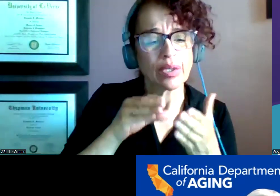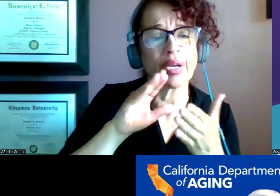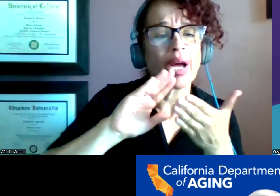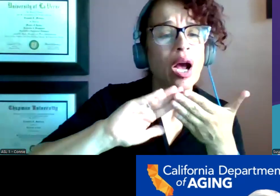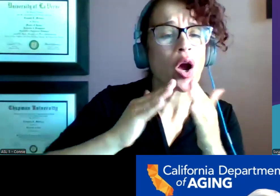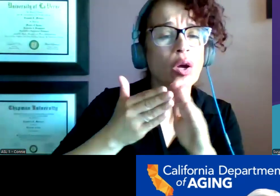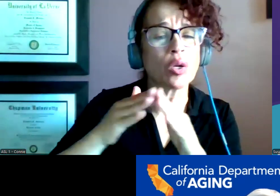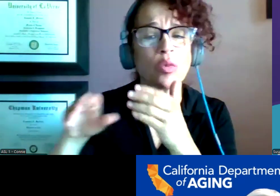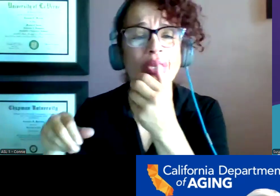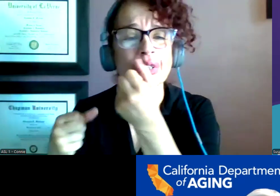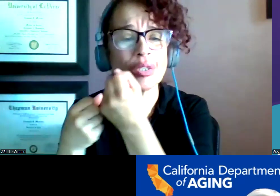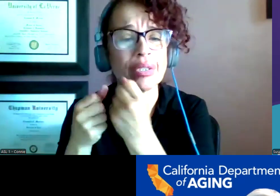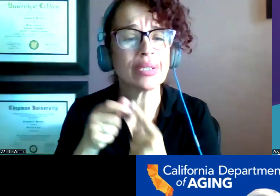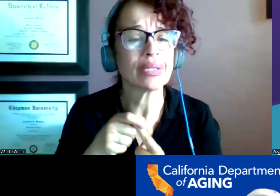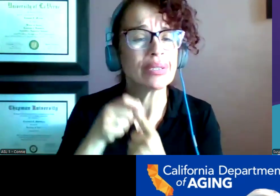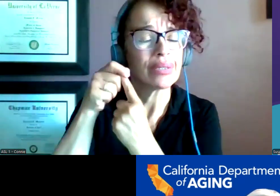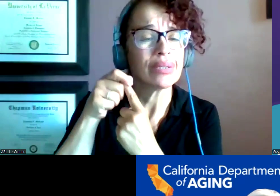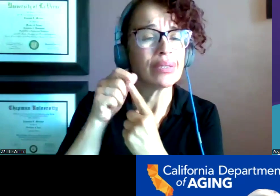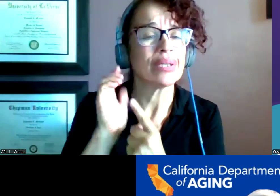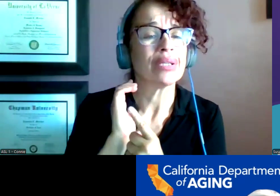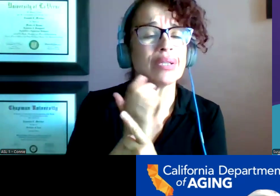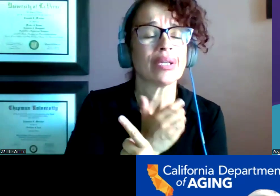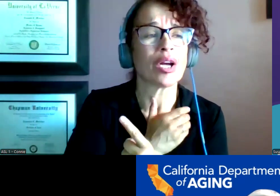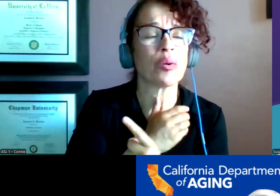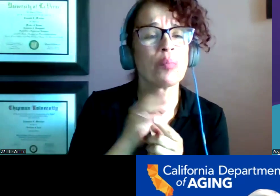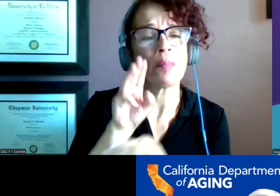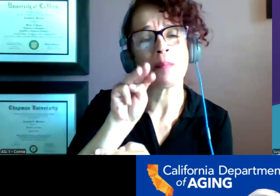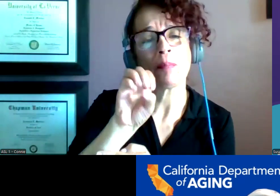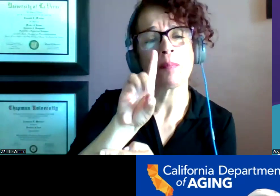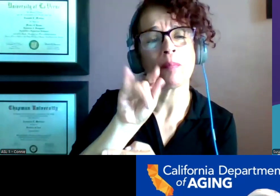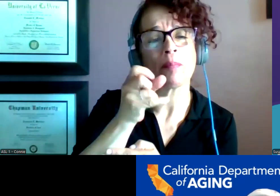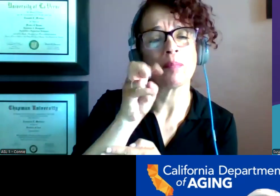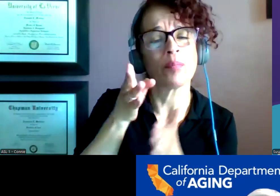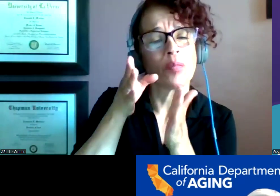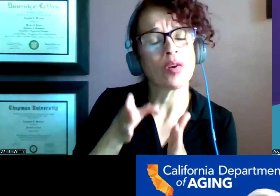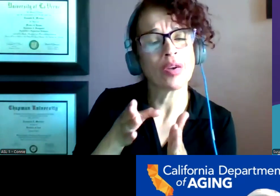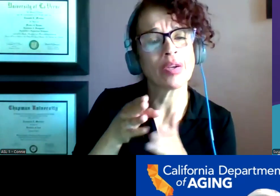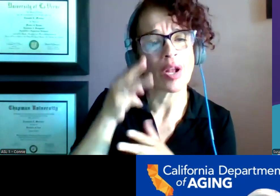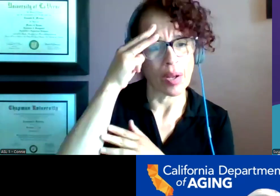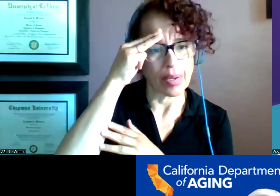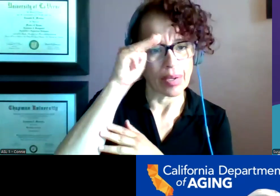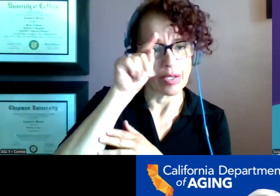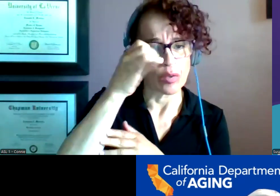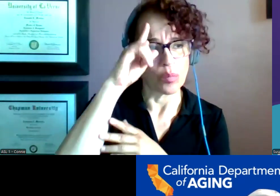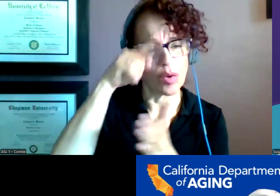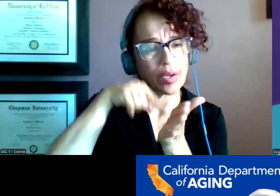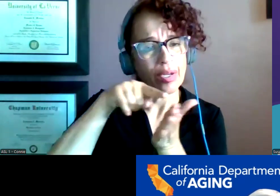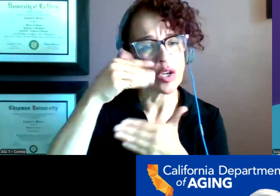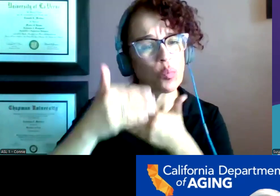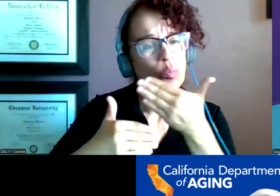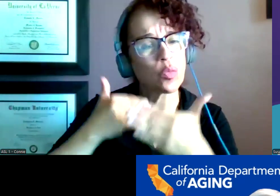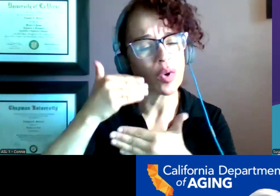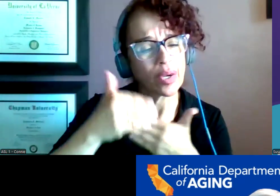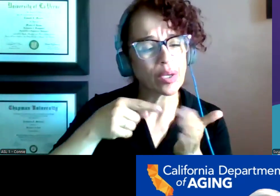community supports, specifically asthma remediation. The methodology is through the PAVE process.